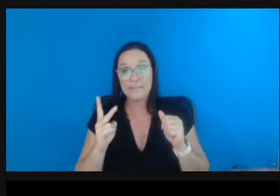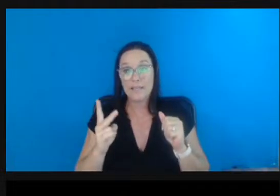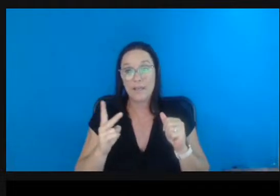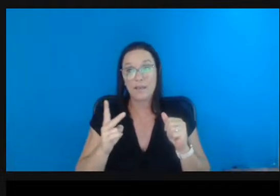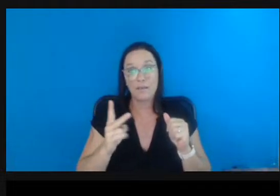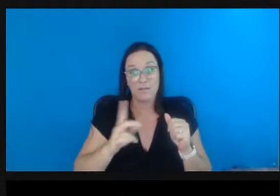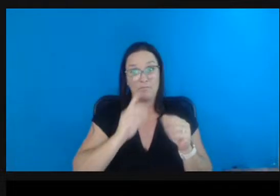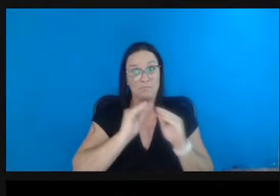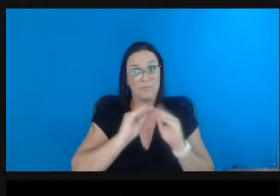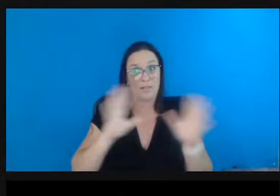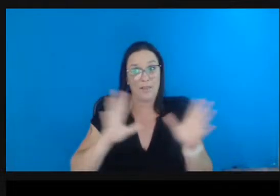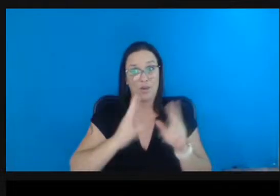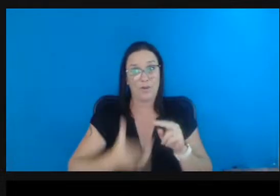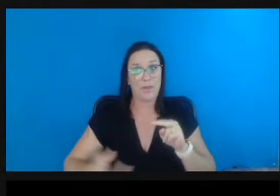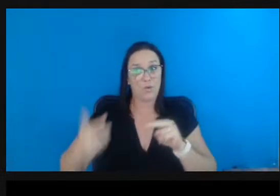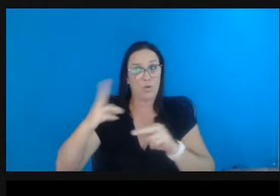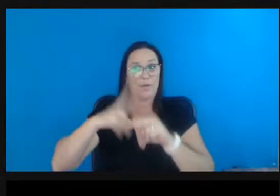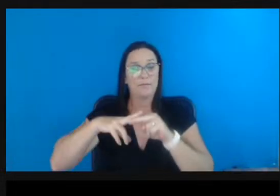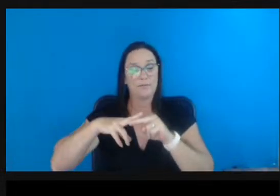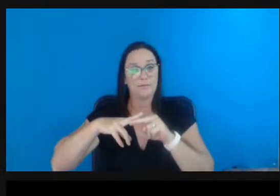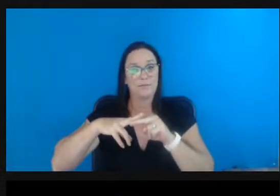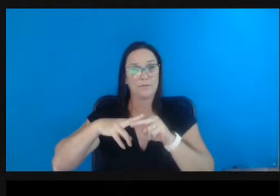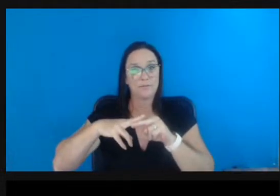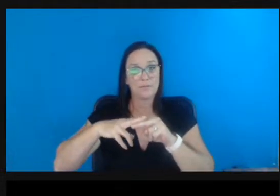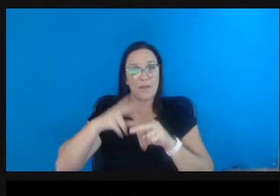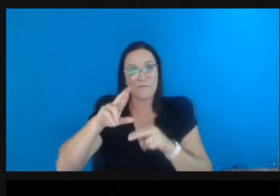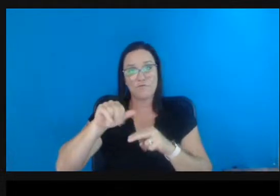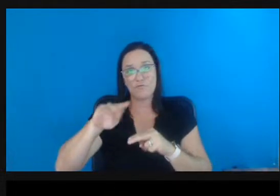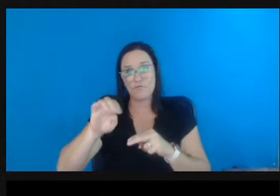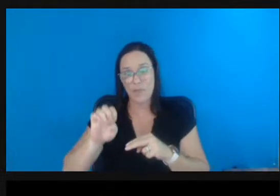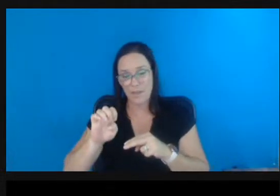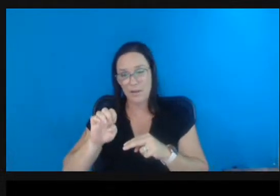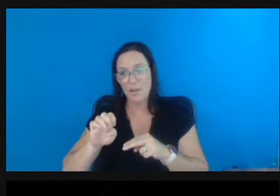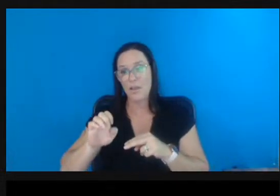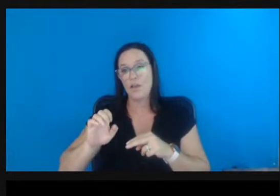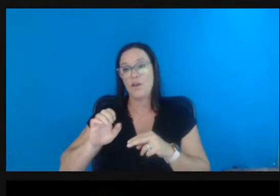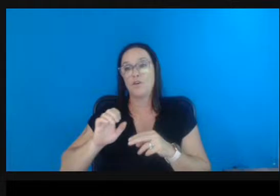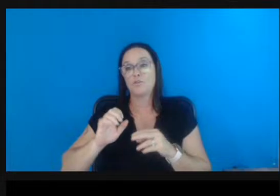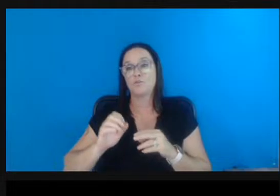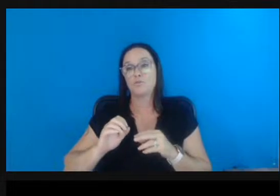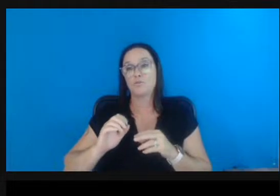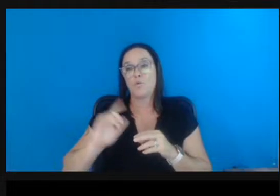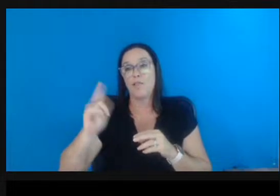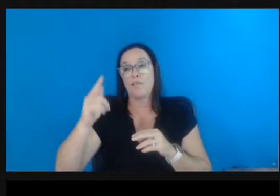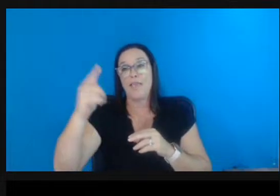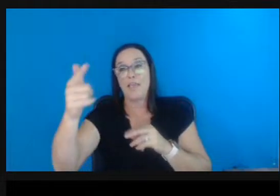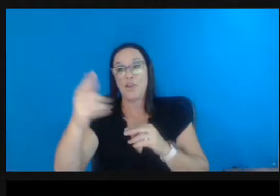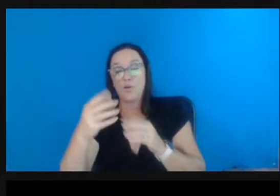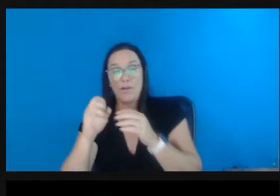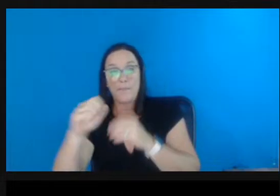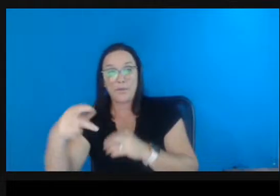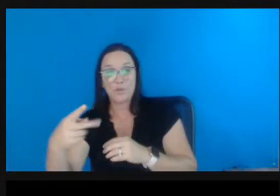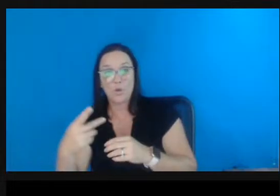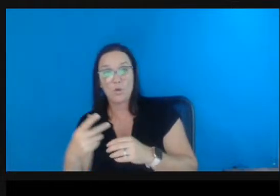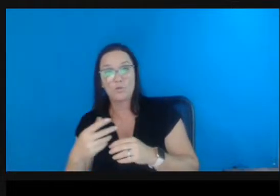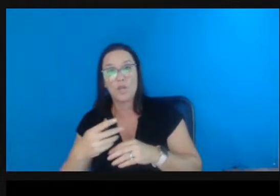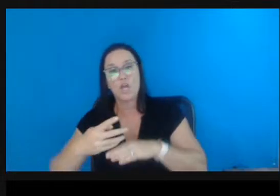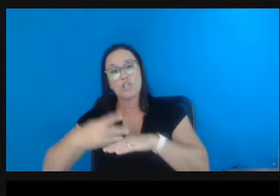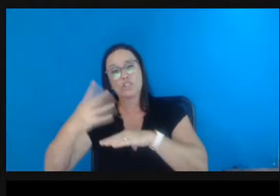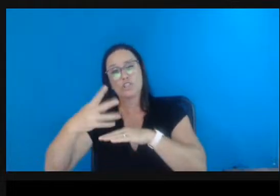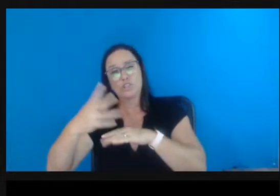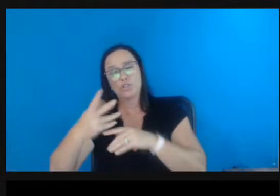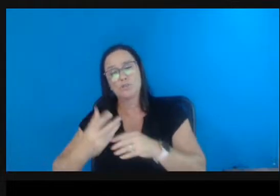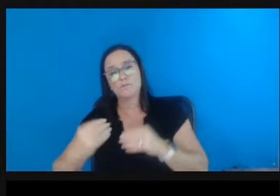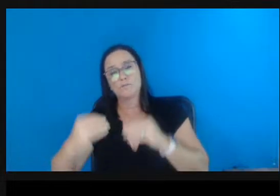increase happening here, so that the later episodes are putting out more lava in cubic meters